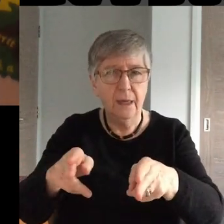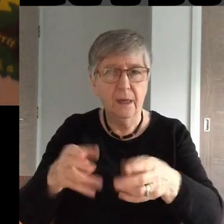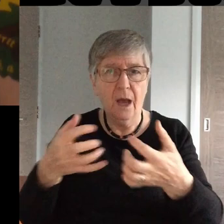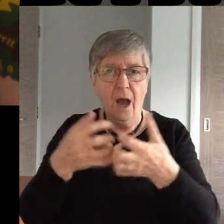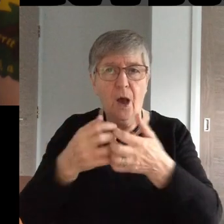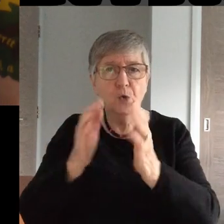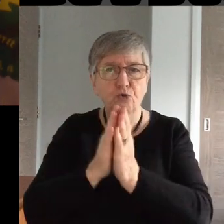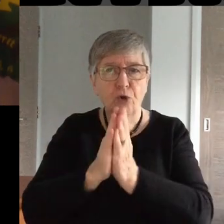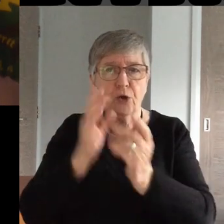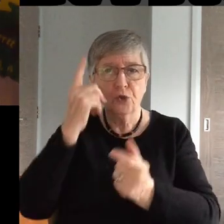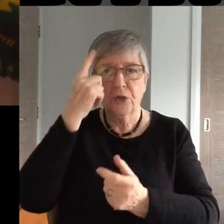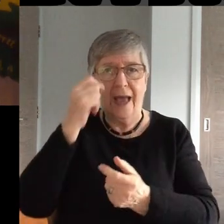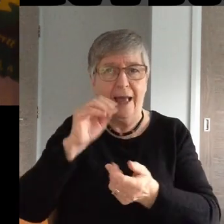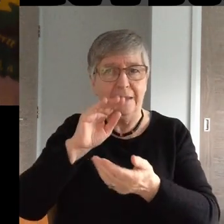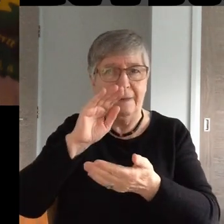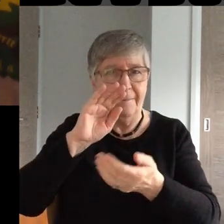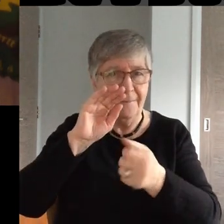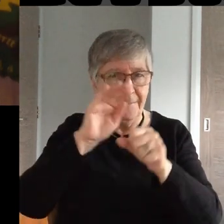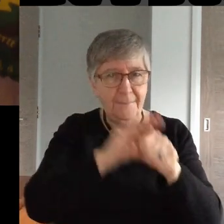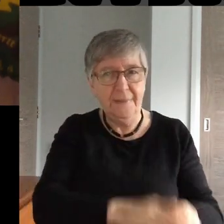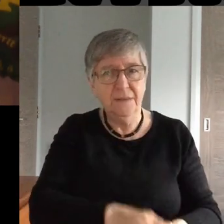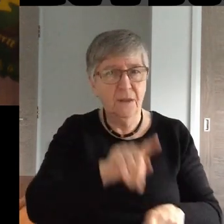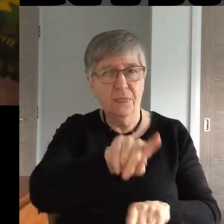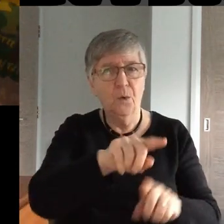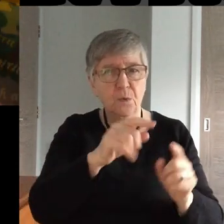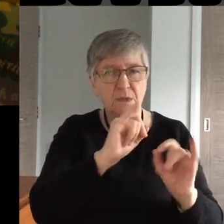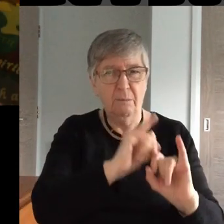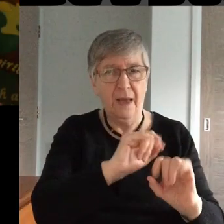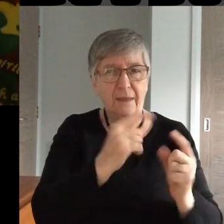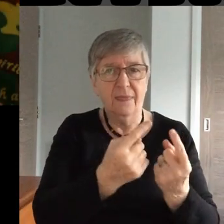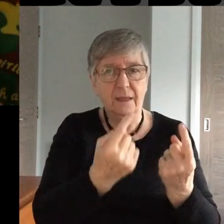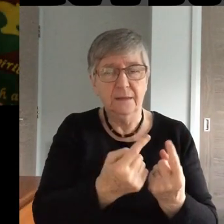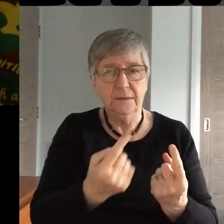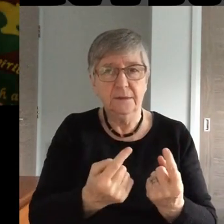to beat these things, to overcome them.